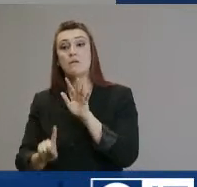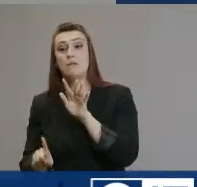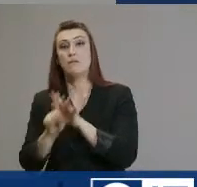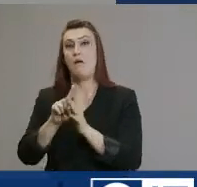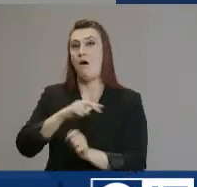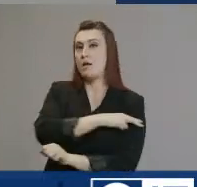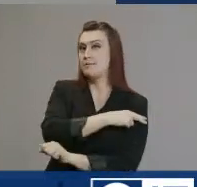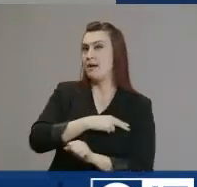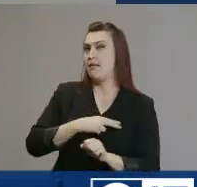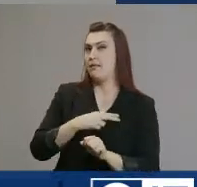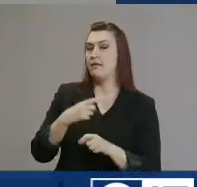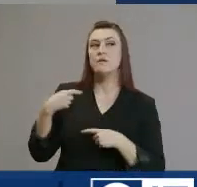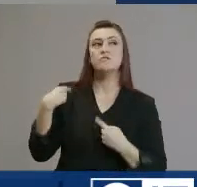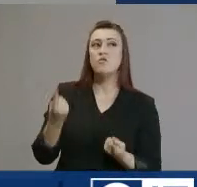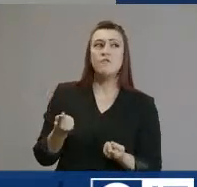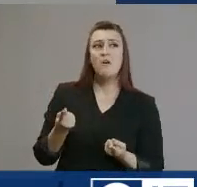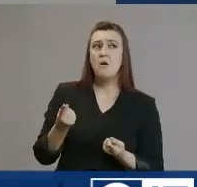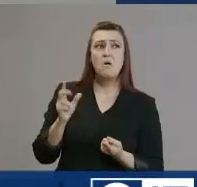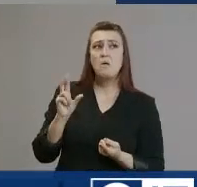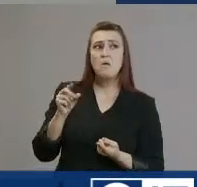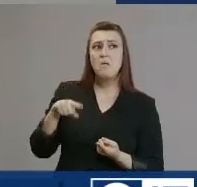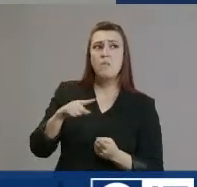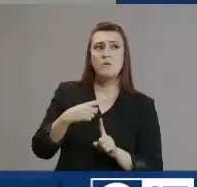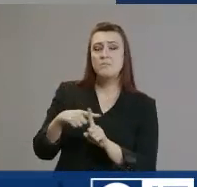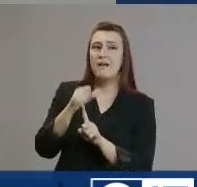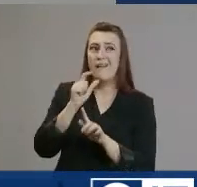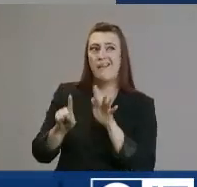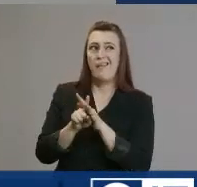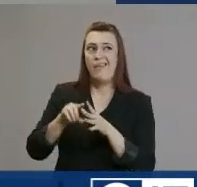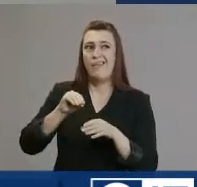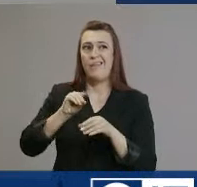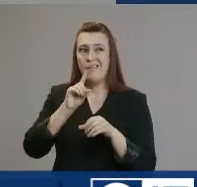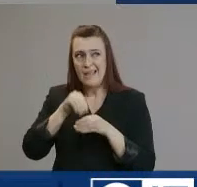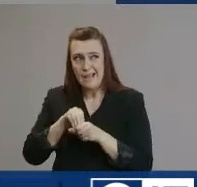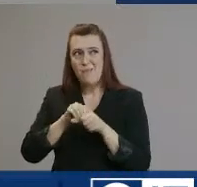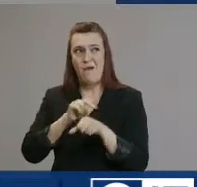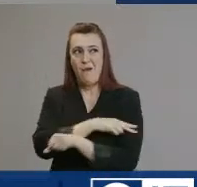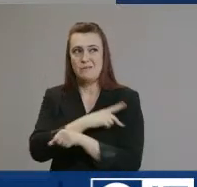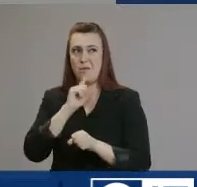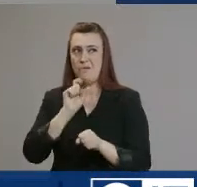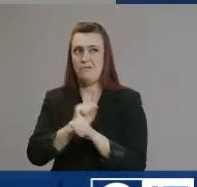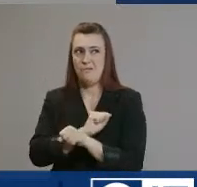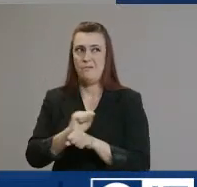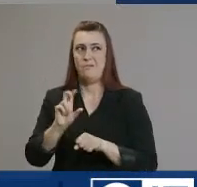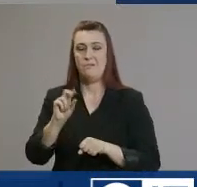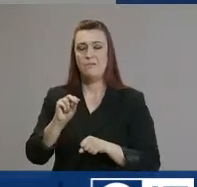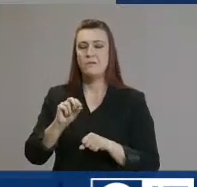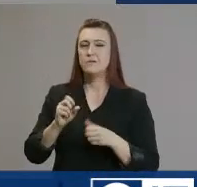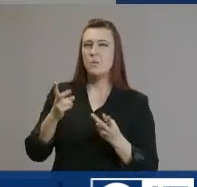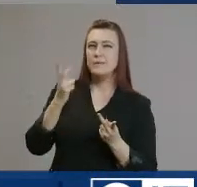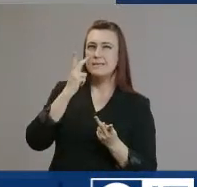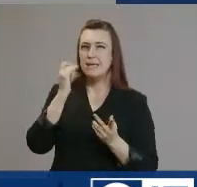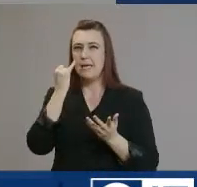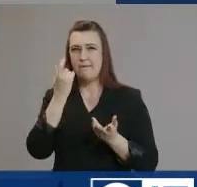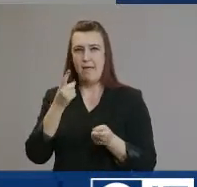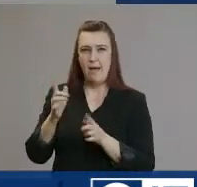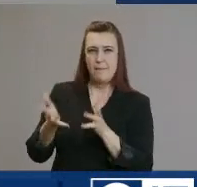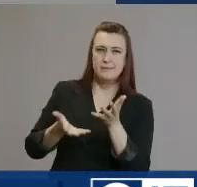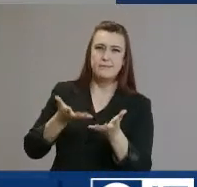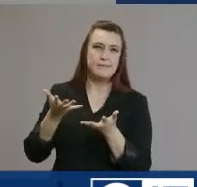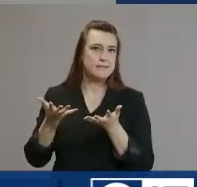but that's what I'm focused on every morning and every evening. We'll go to Dennis and we'll move across.